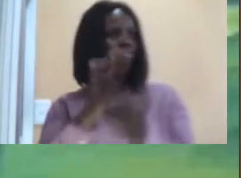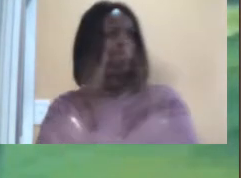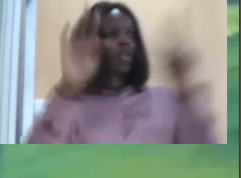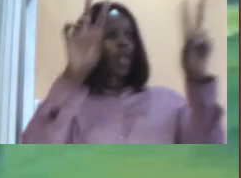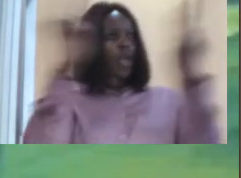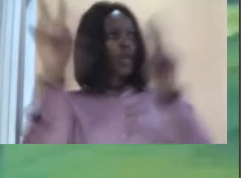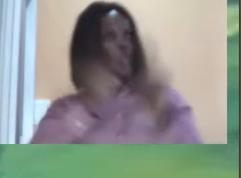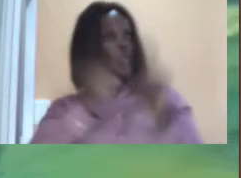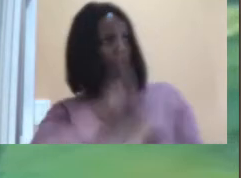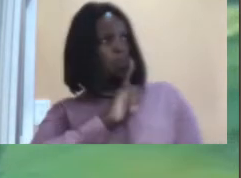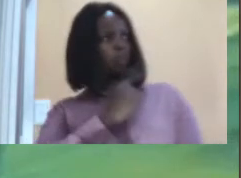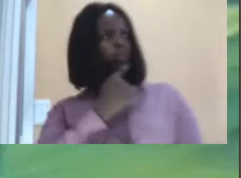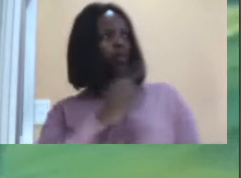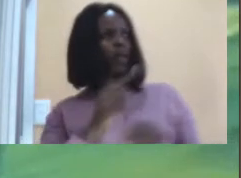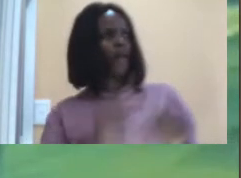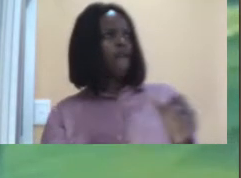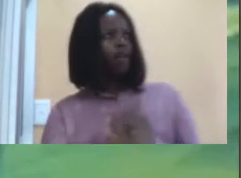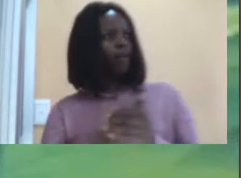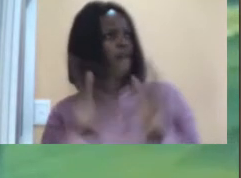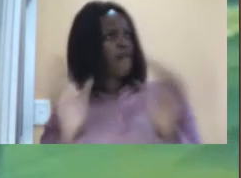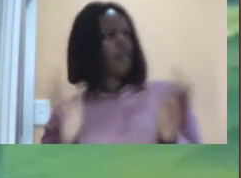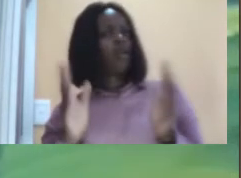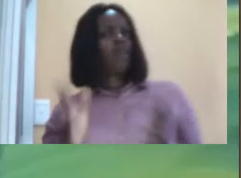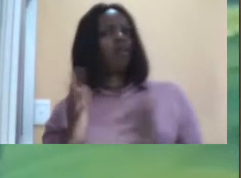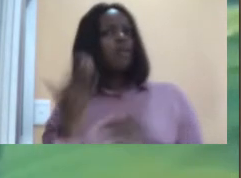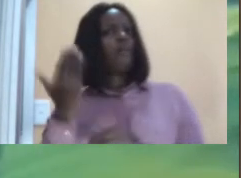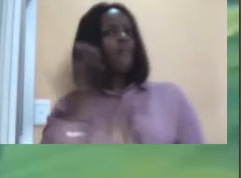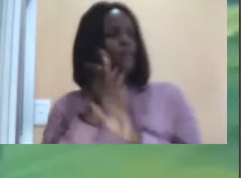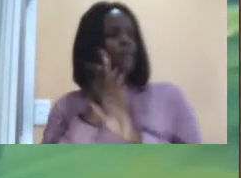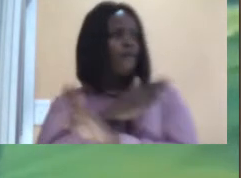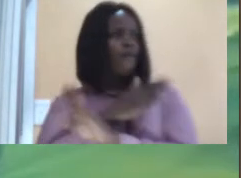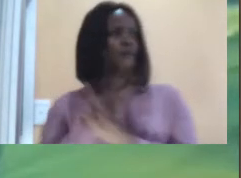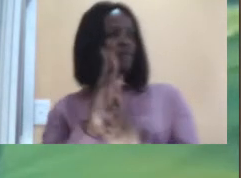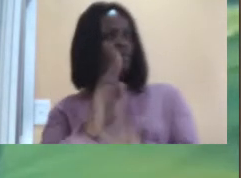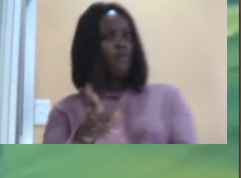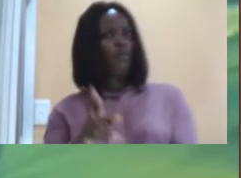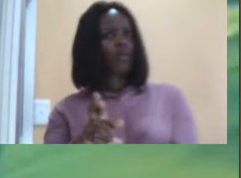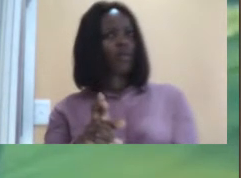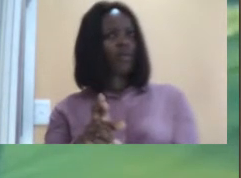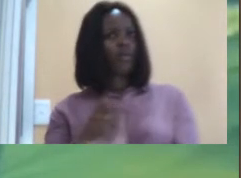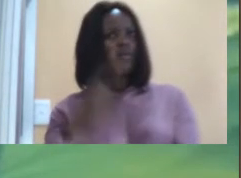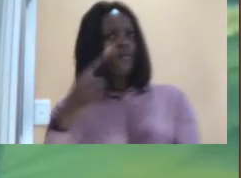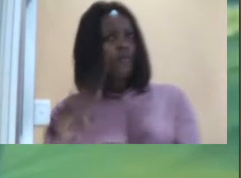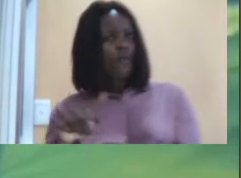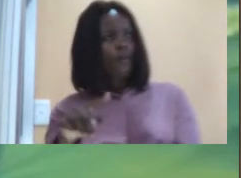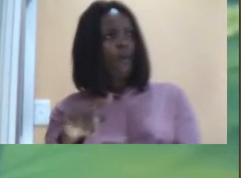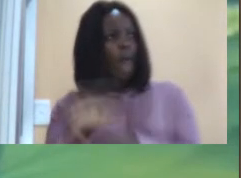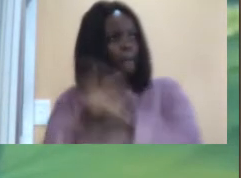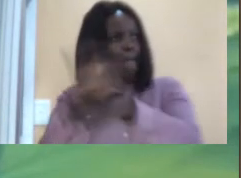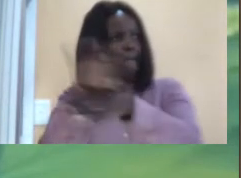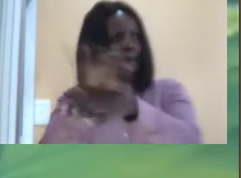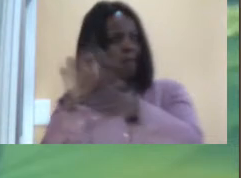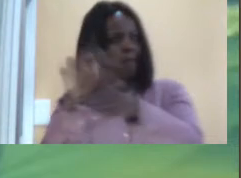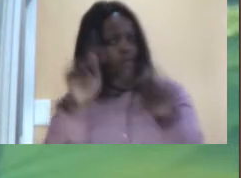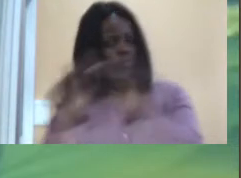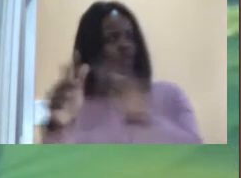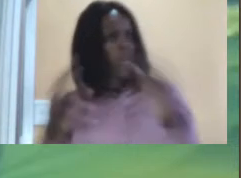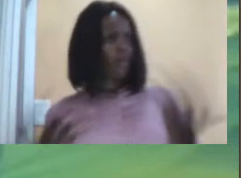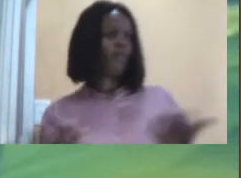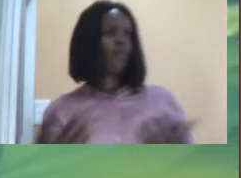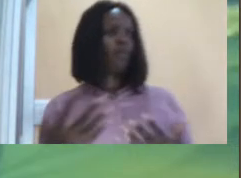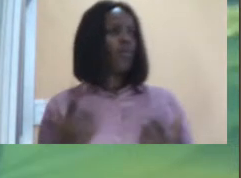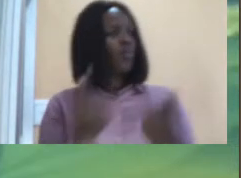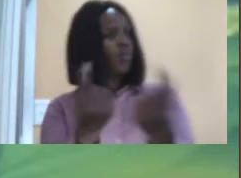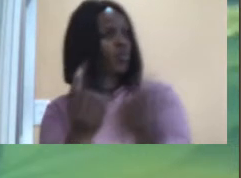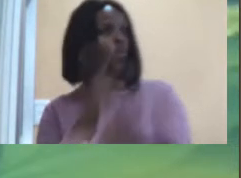are raising that has happened previously, we have presented the report, a turnaround strategy before the committee to say what is it that we are going